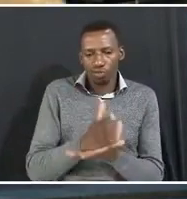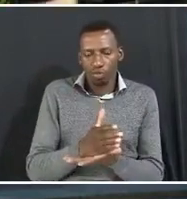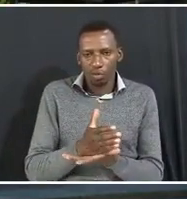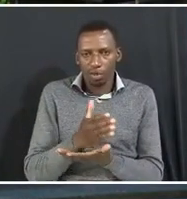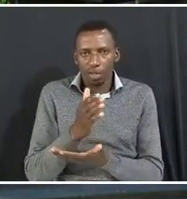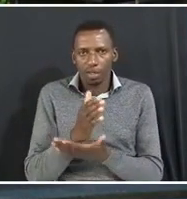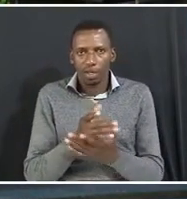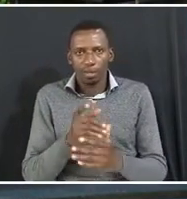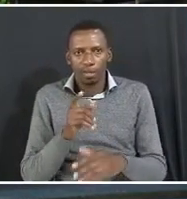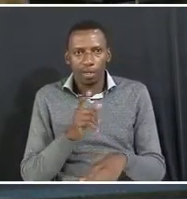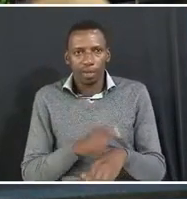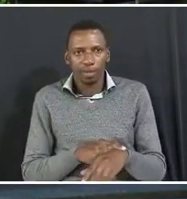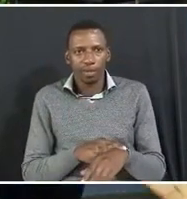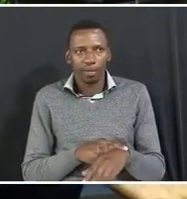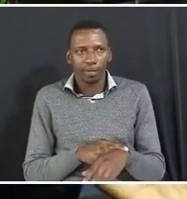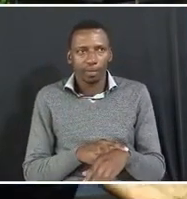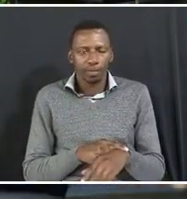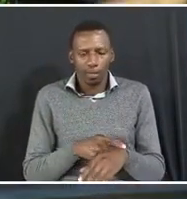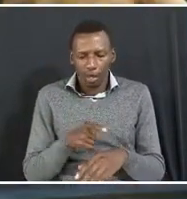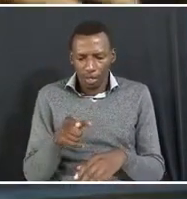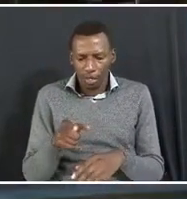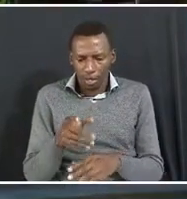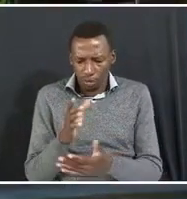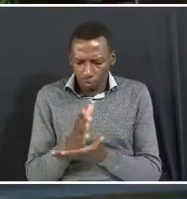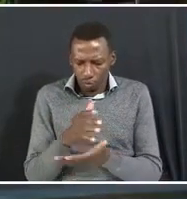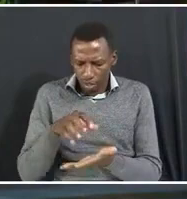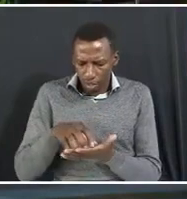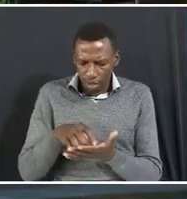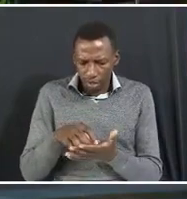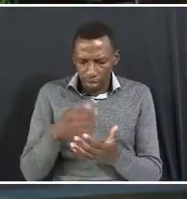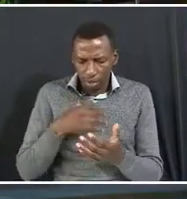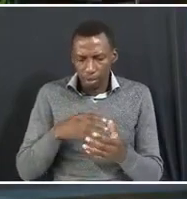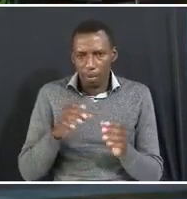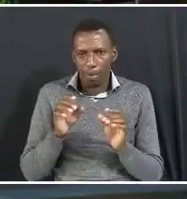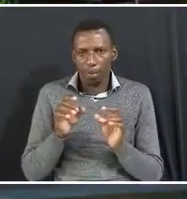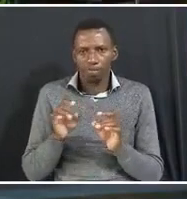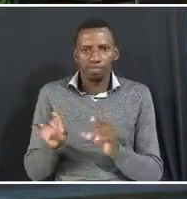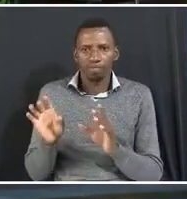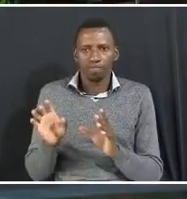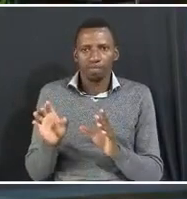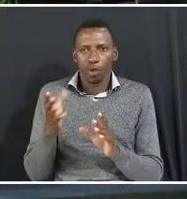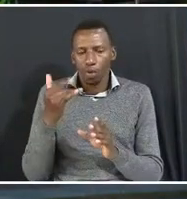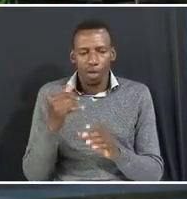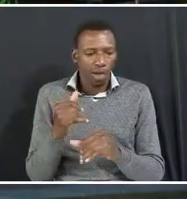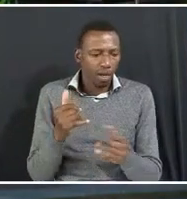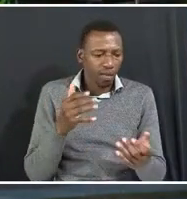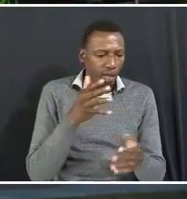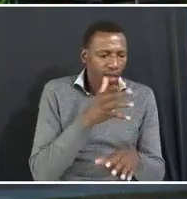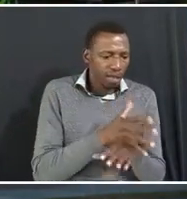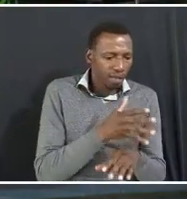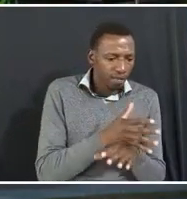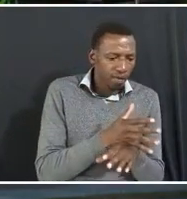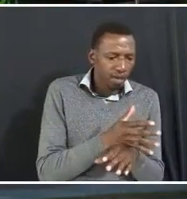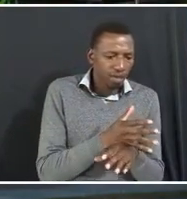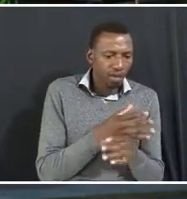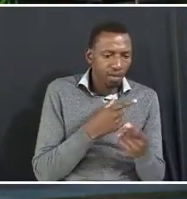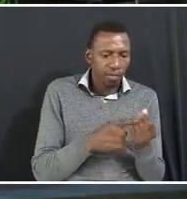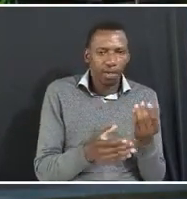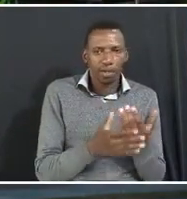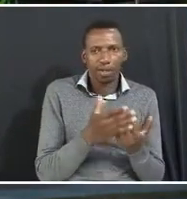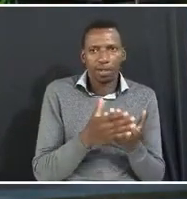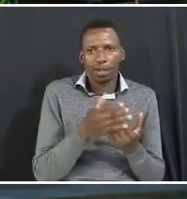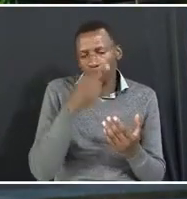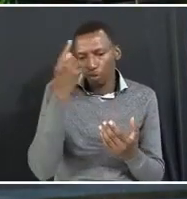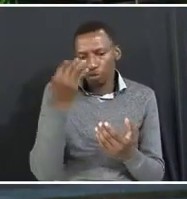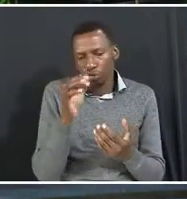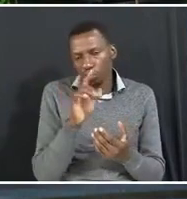genuine cases are actually passed, because there are those other ones that are ingenuine that have been taken care of because of one or